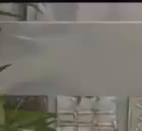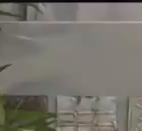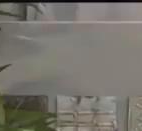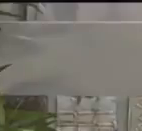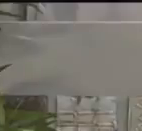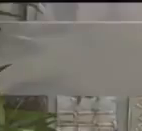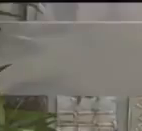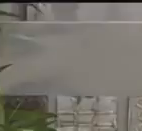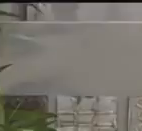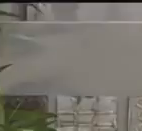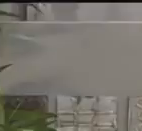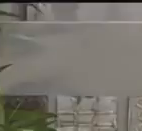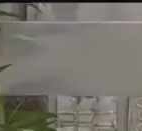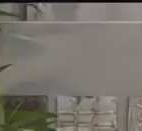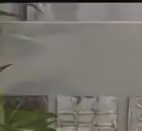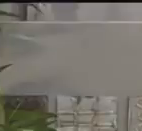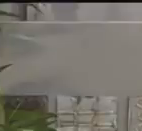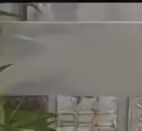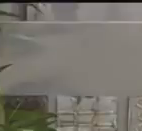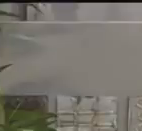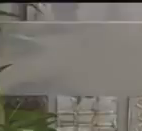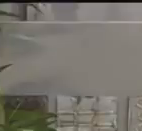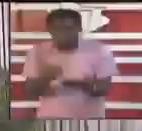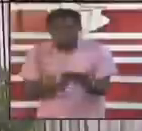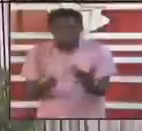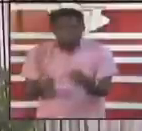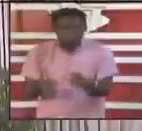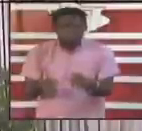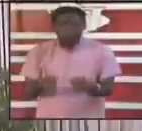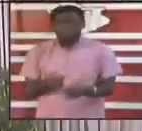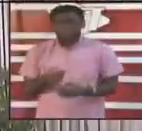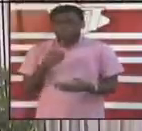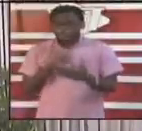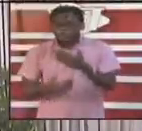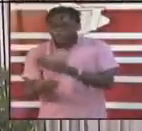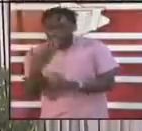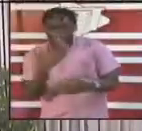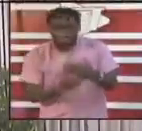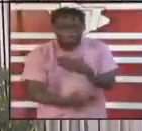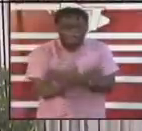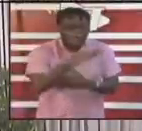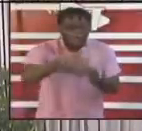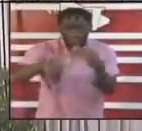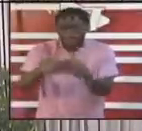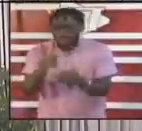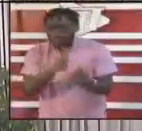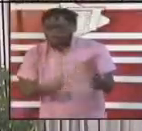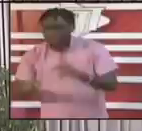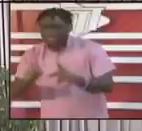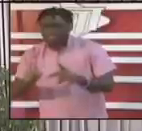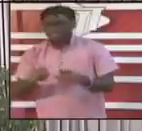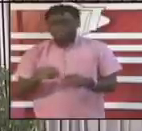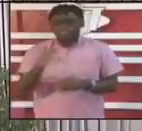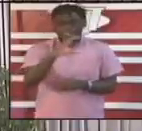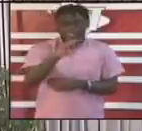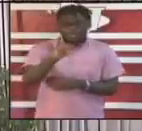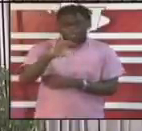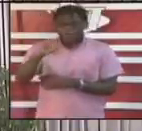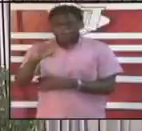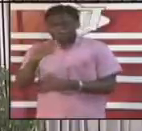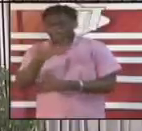Tobago. Thank you, Minister Cox. Good morning to the Chief Medical Officer, Dr. Parasram, and good morning to Ms. Camille